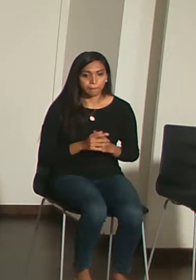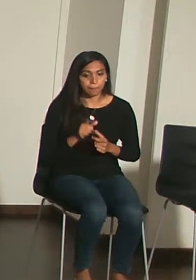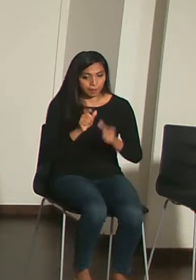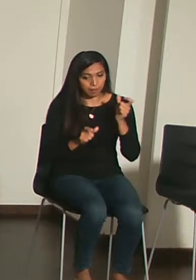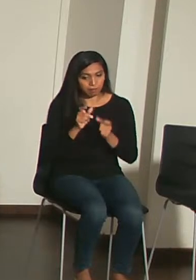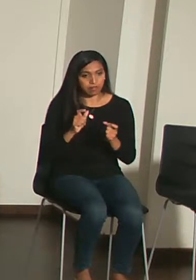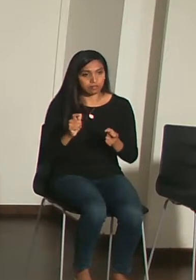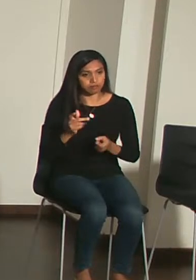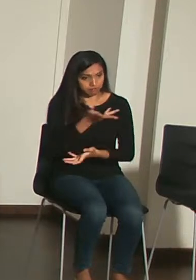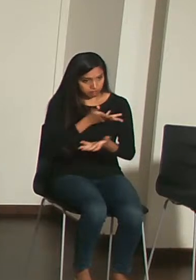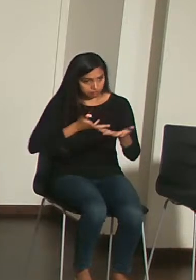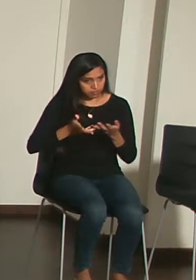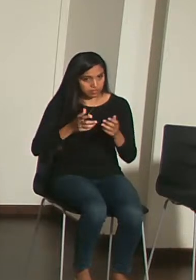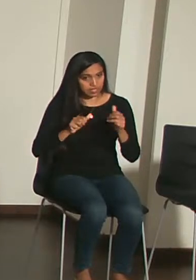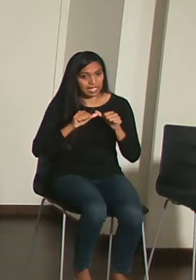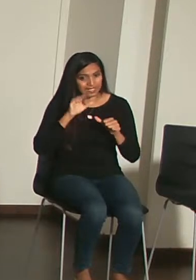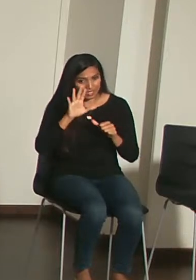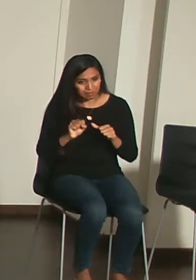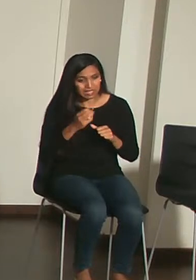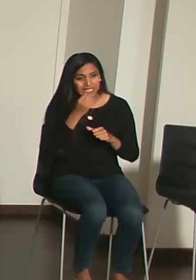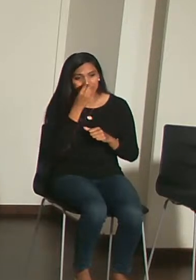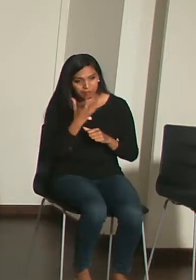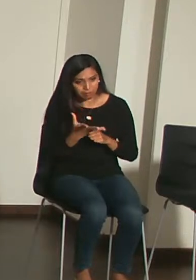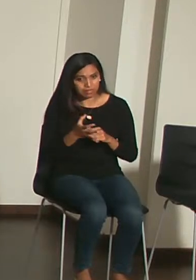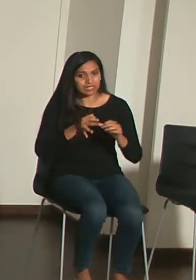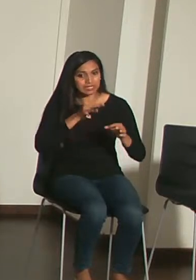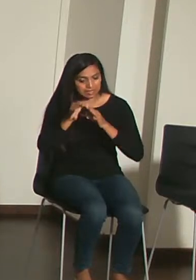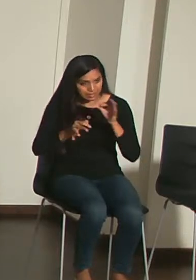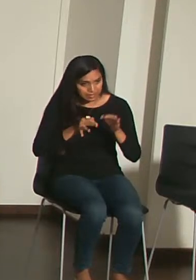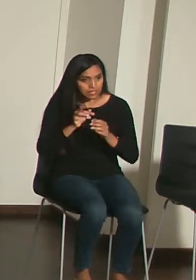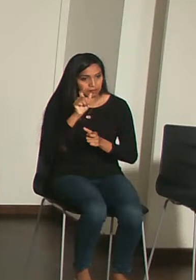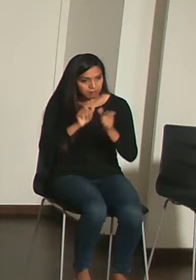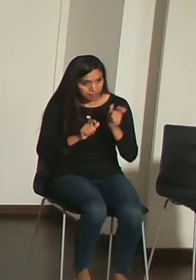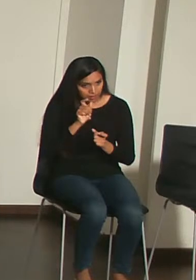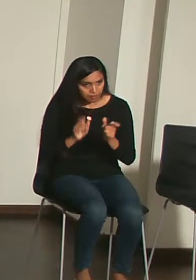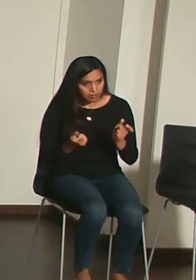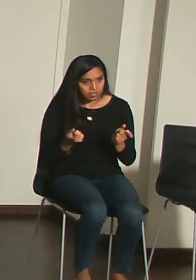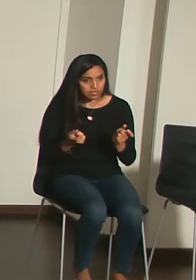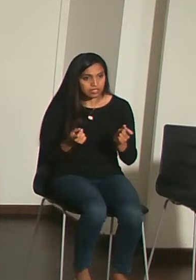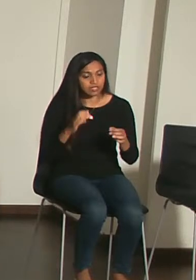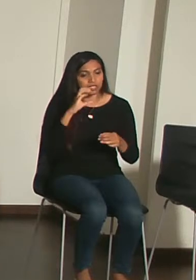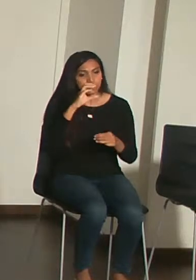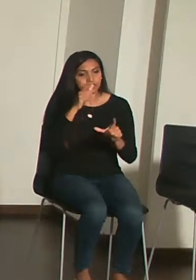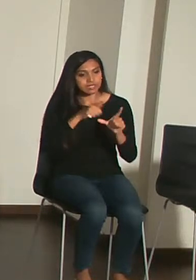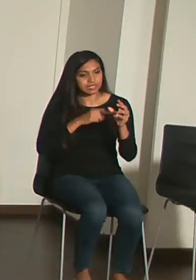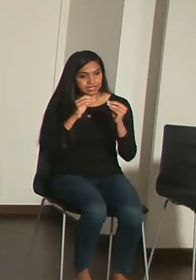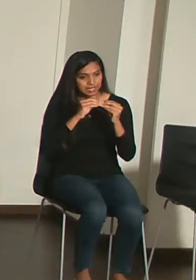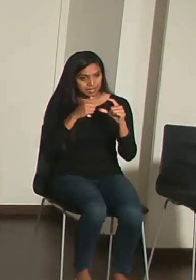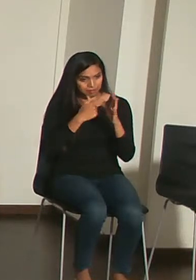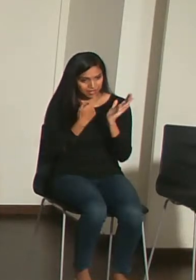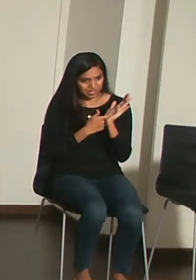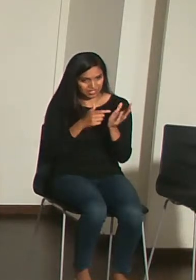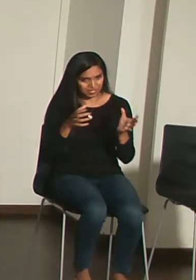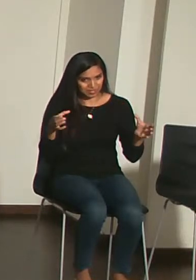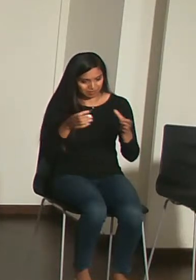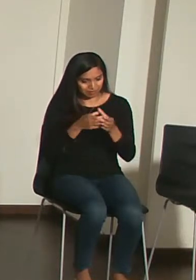engaging, accessible people present inside the space.